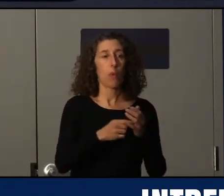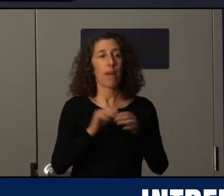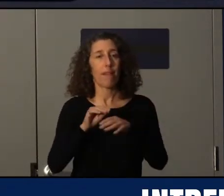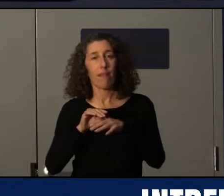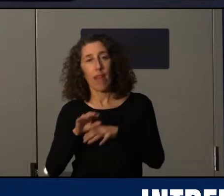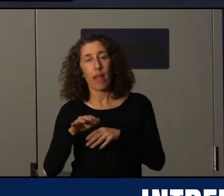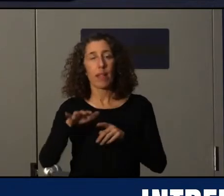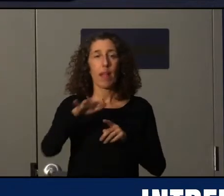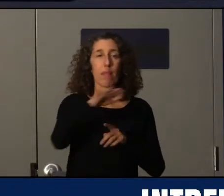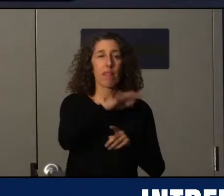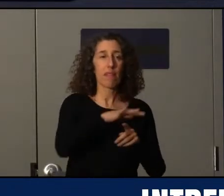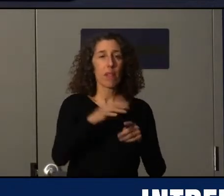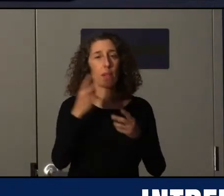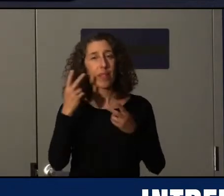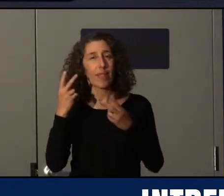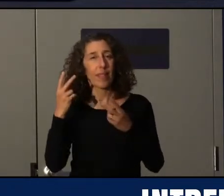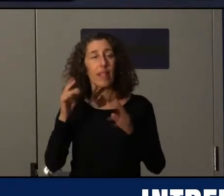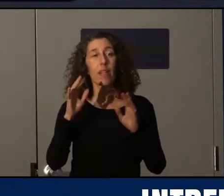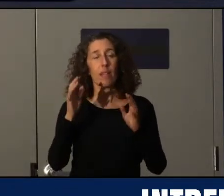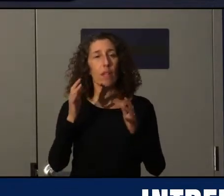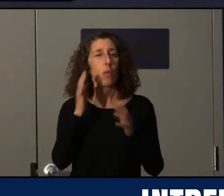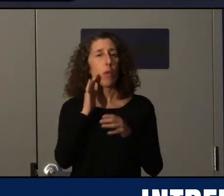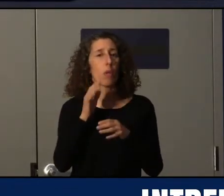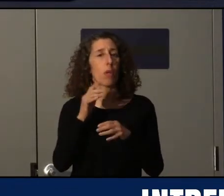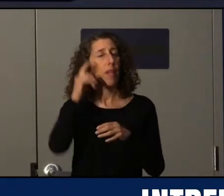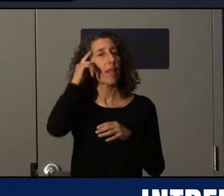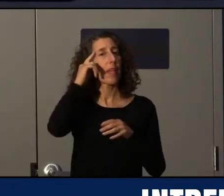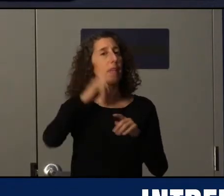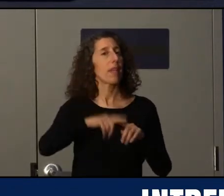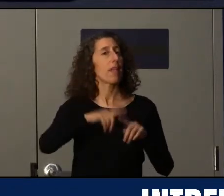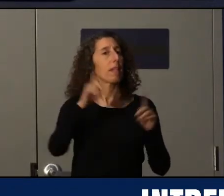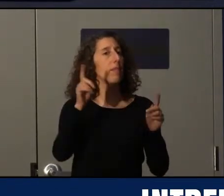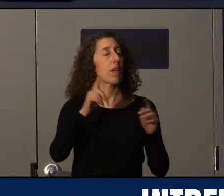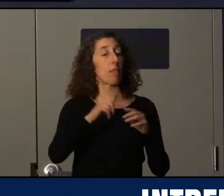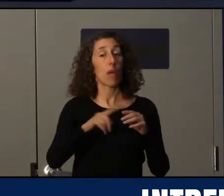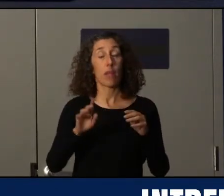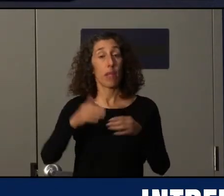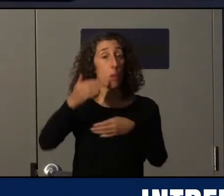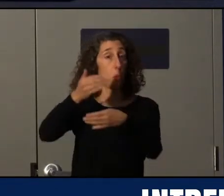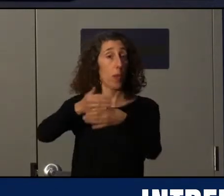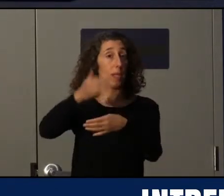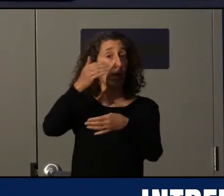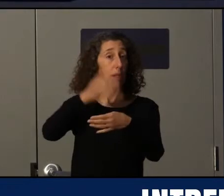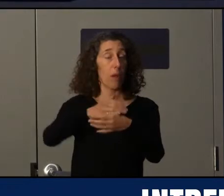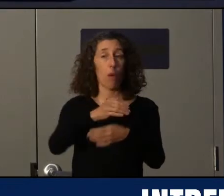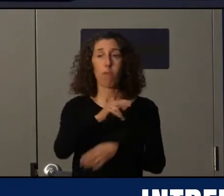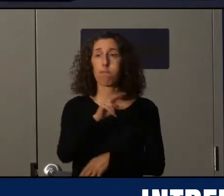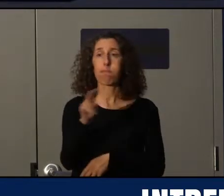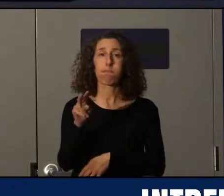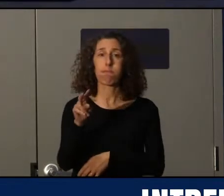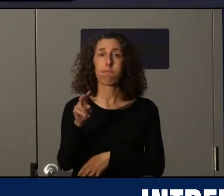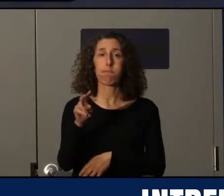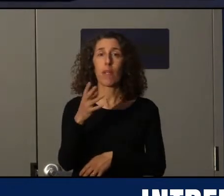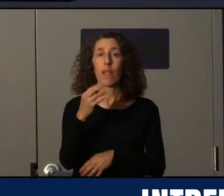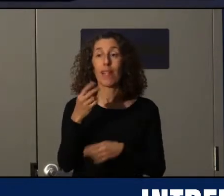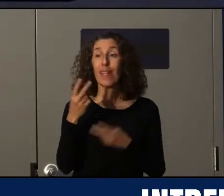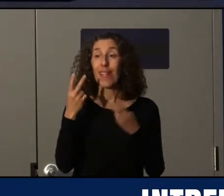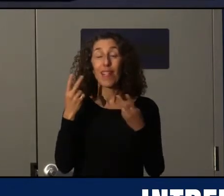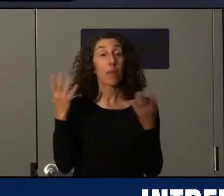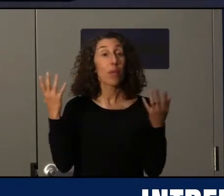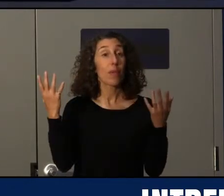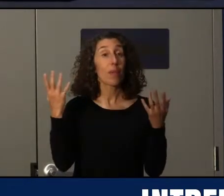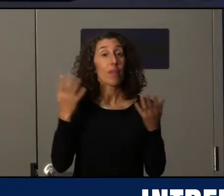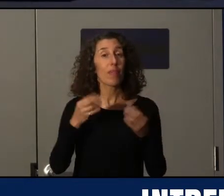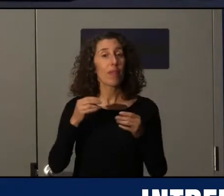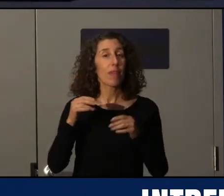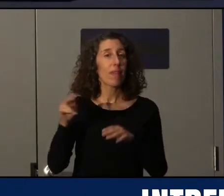time-wise, having the ability to look out the window and have this amazing view and create